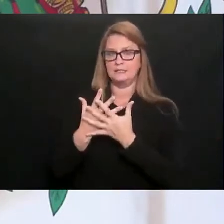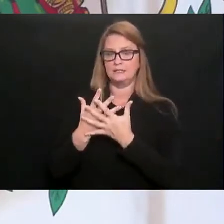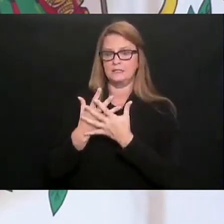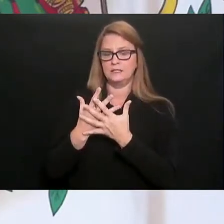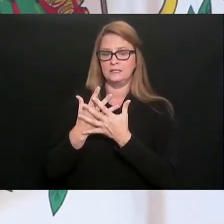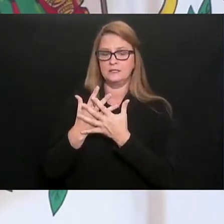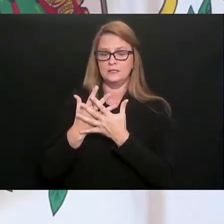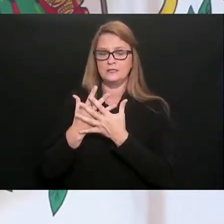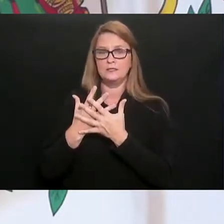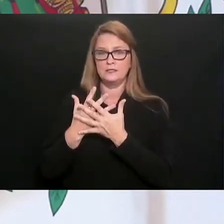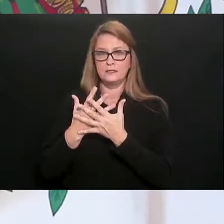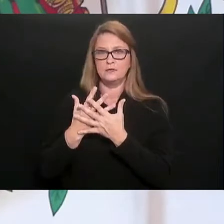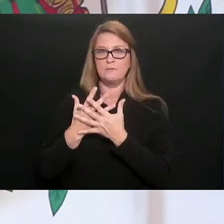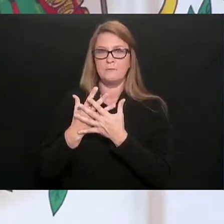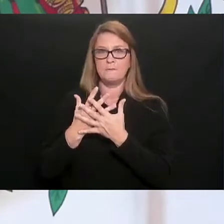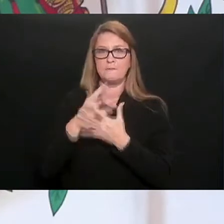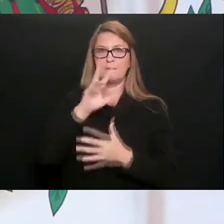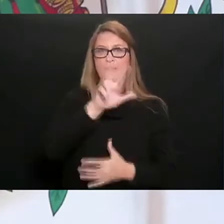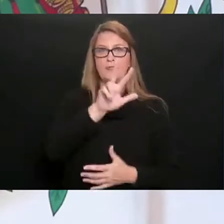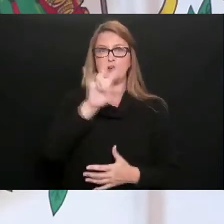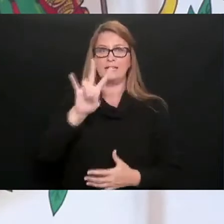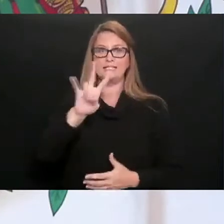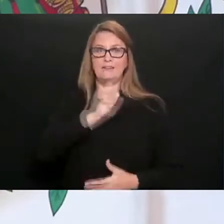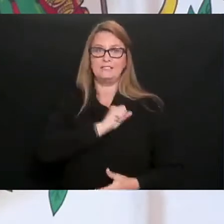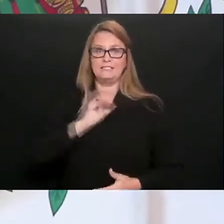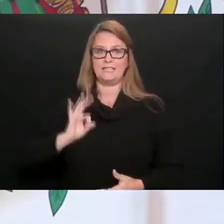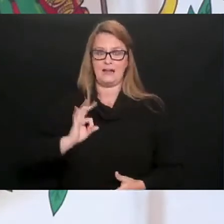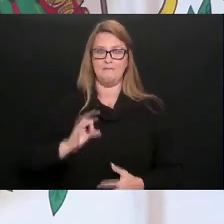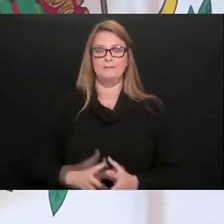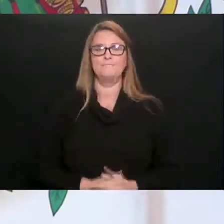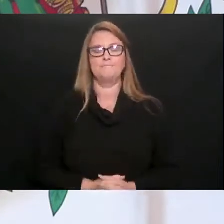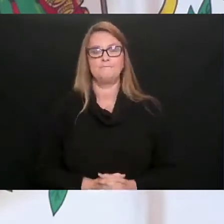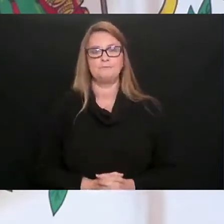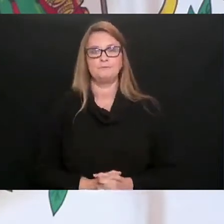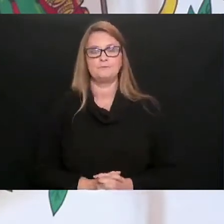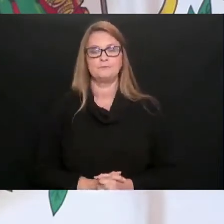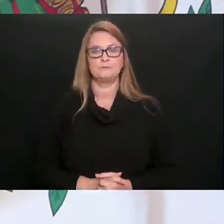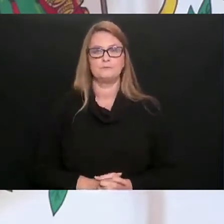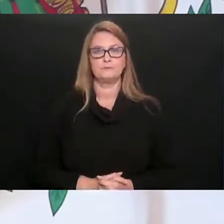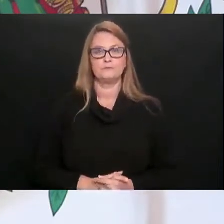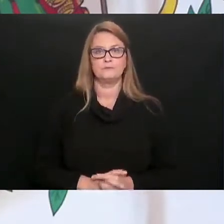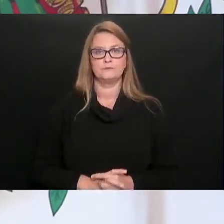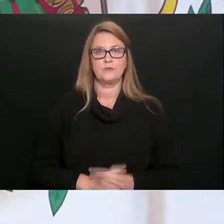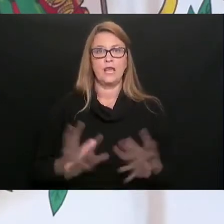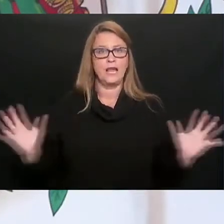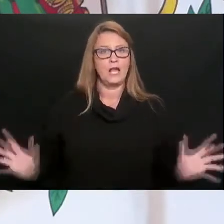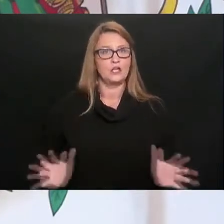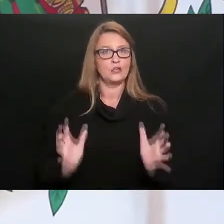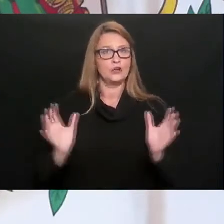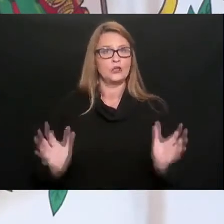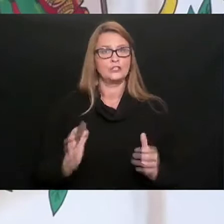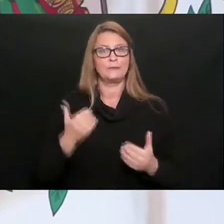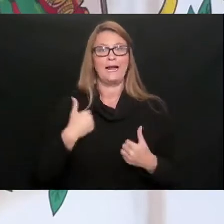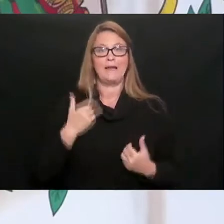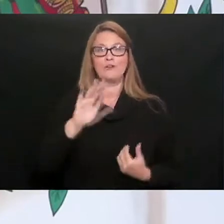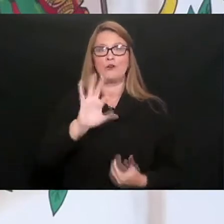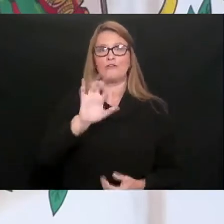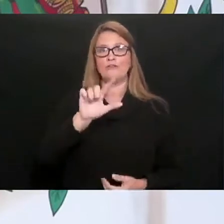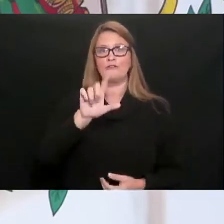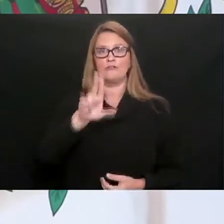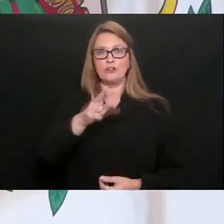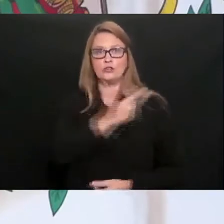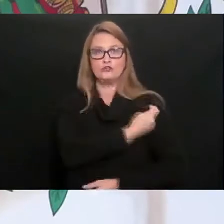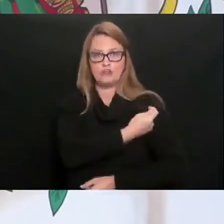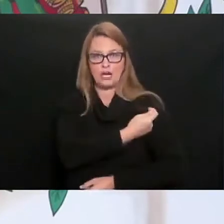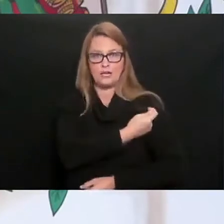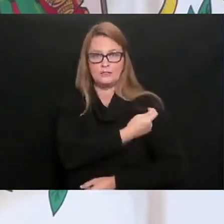the Delta variant right now, and 37 staff cases. I encourage you about getting the flu shot. That was another